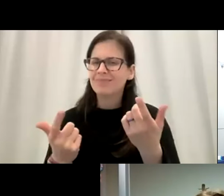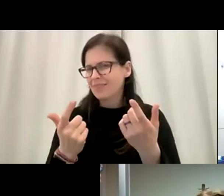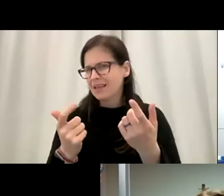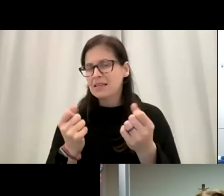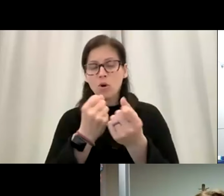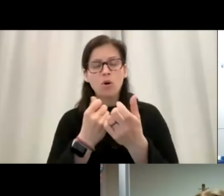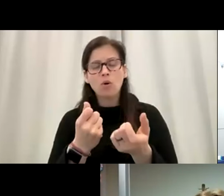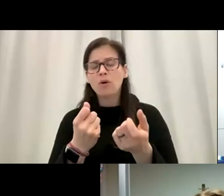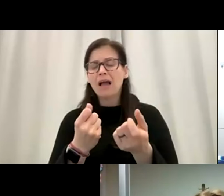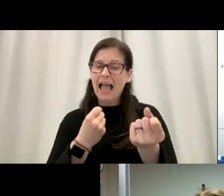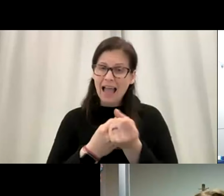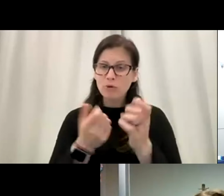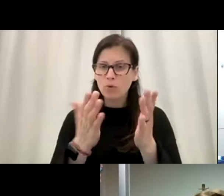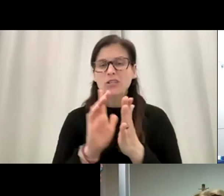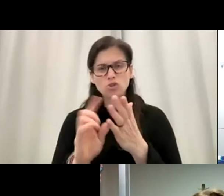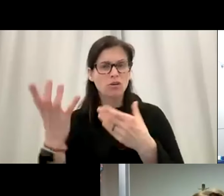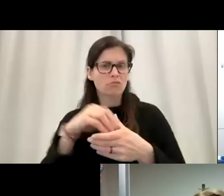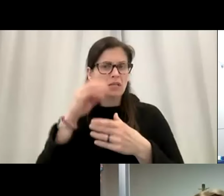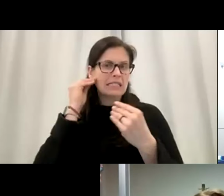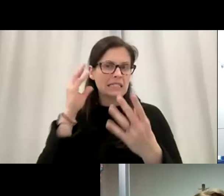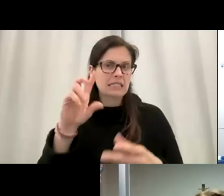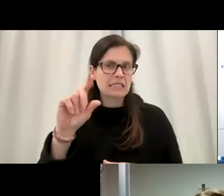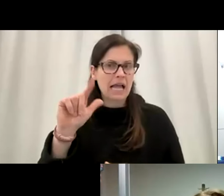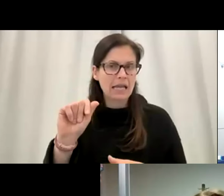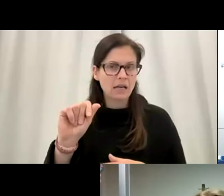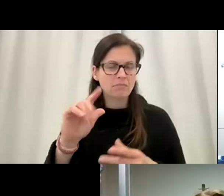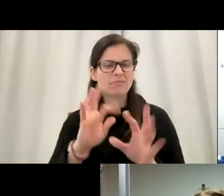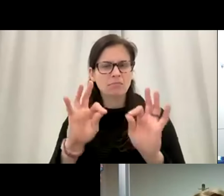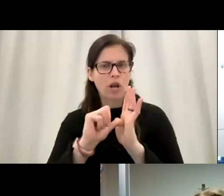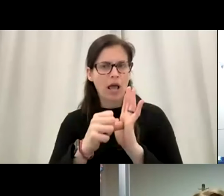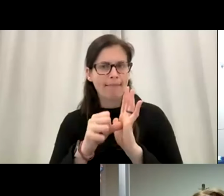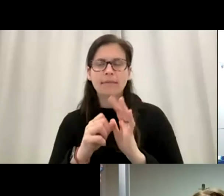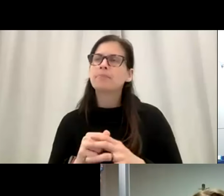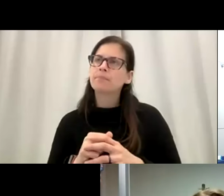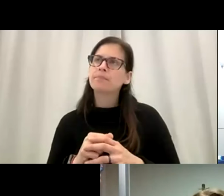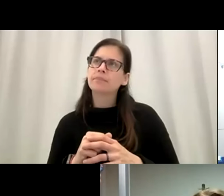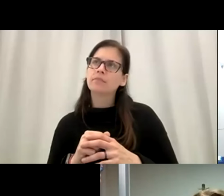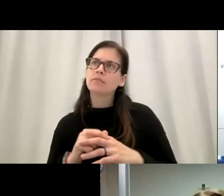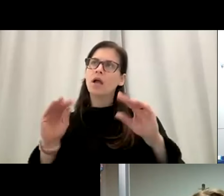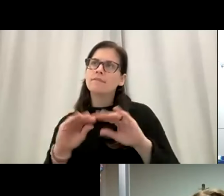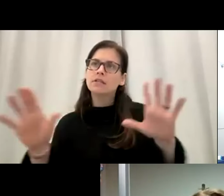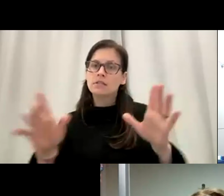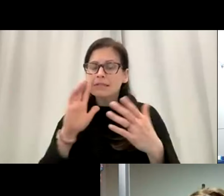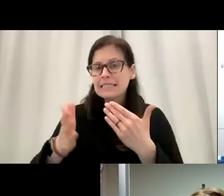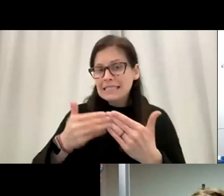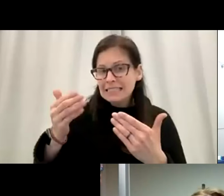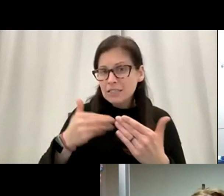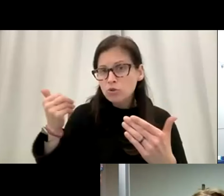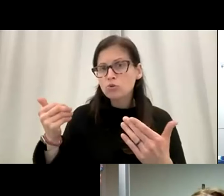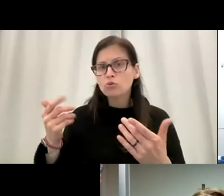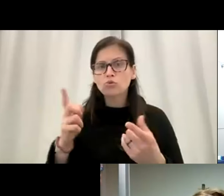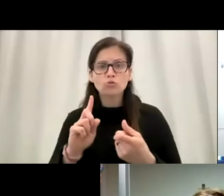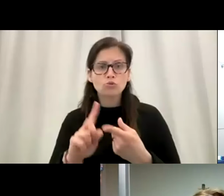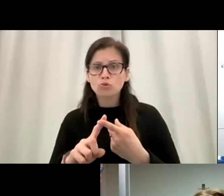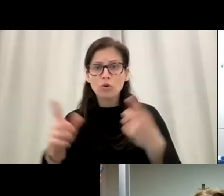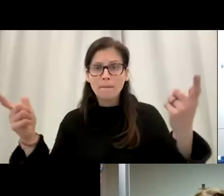advocacy request, I think that's also really important to highlight. Obviously, sometimes that's easier to kind of